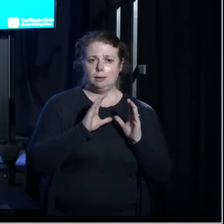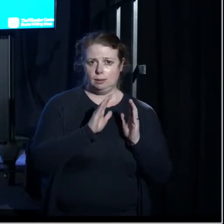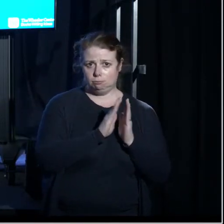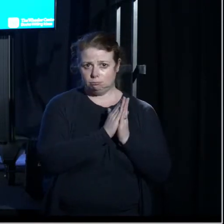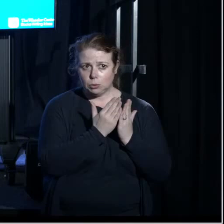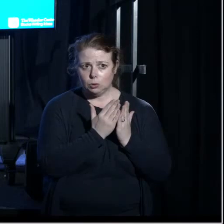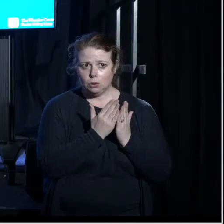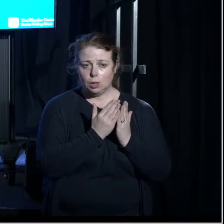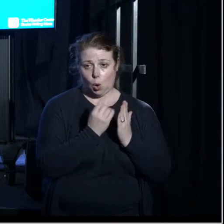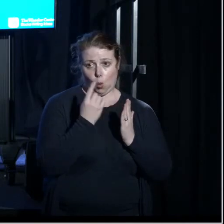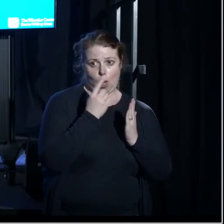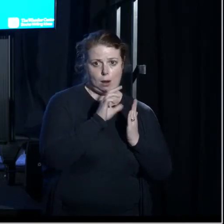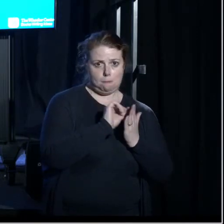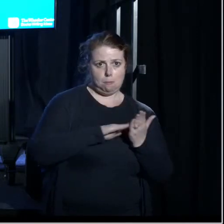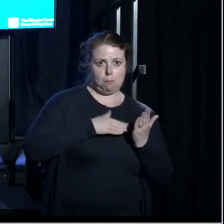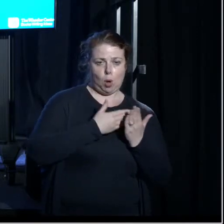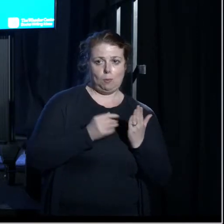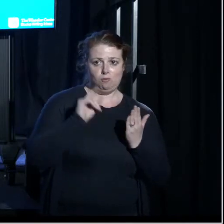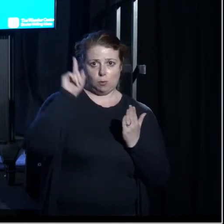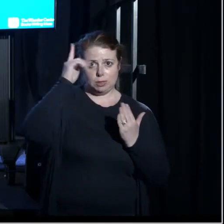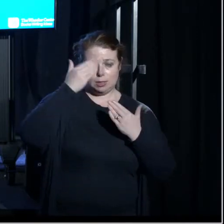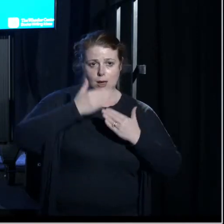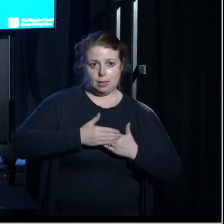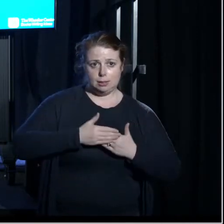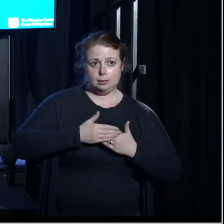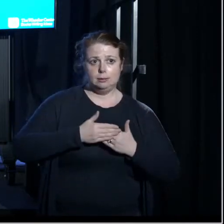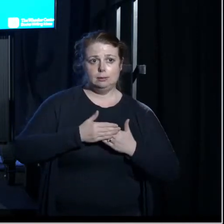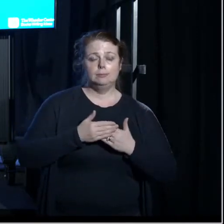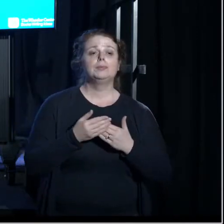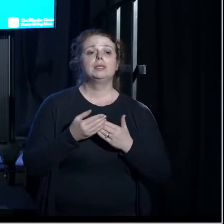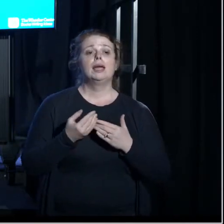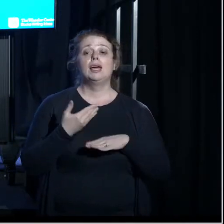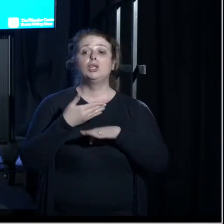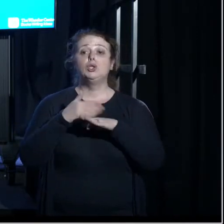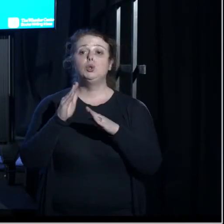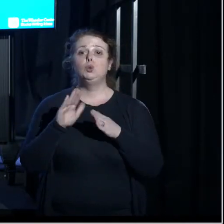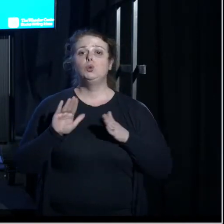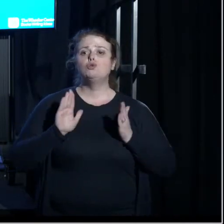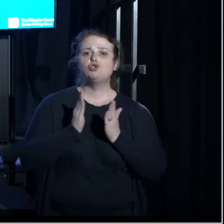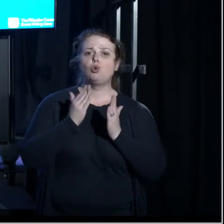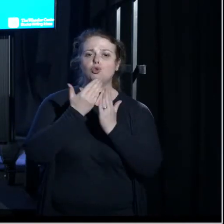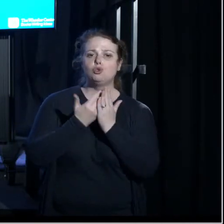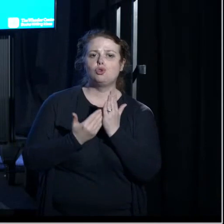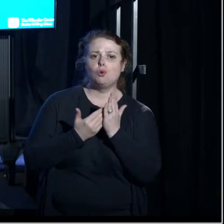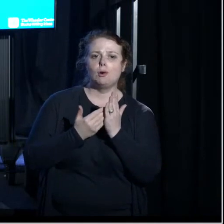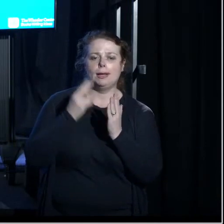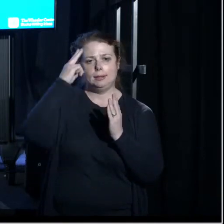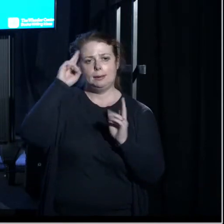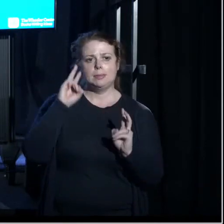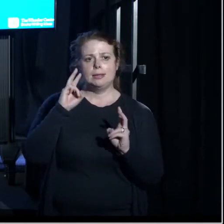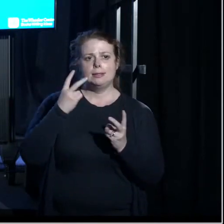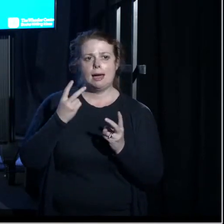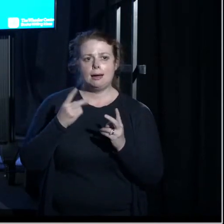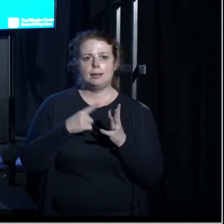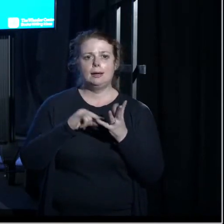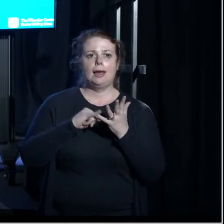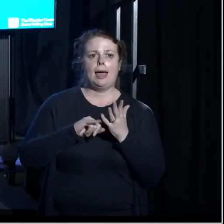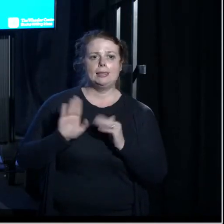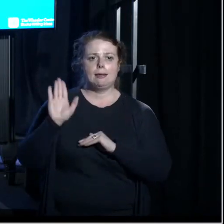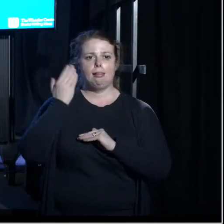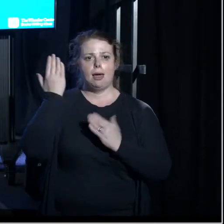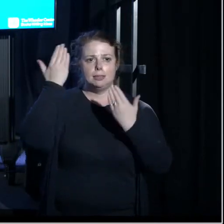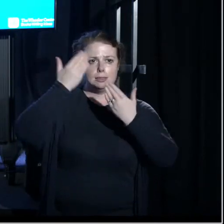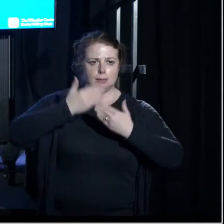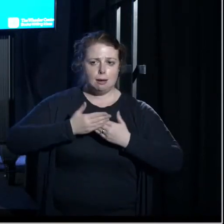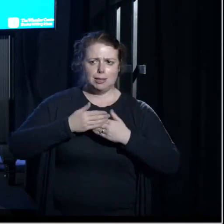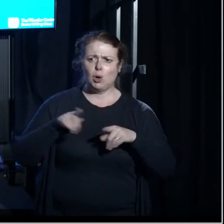one poem from tonight, as well as the Fair Trade piece, and a new short story collection, dark as last night. Tony Birch is